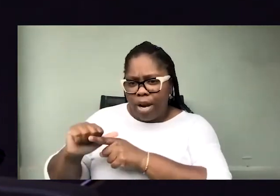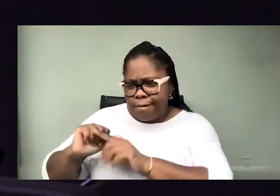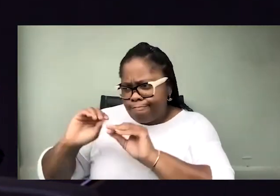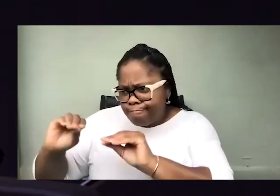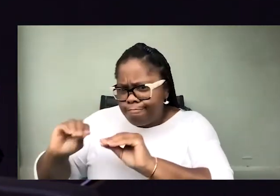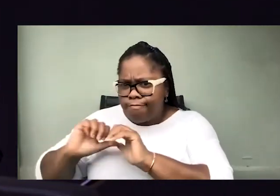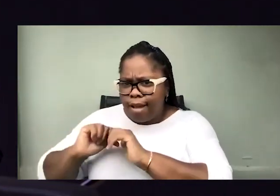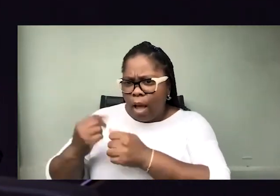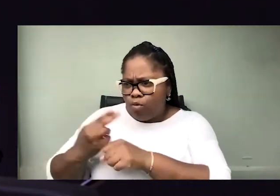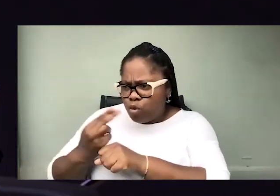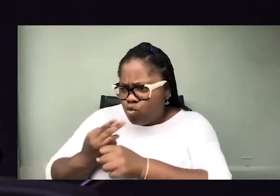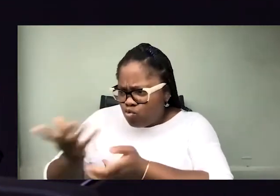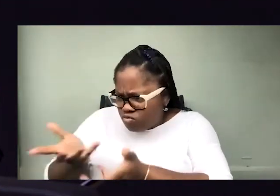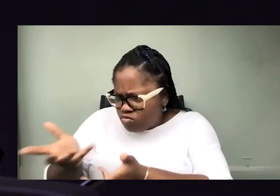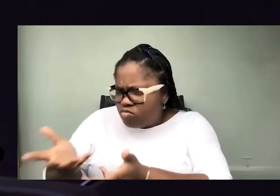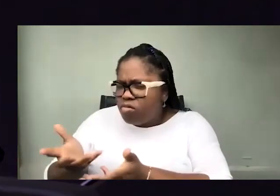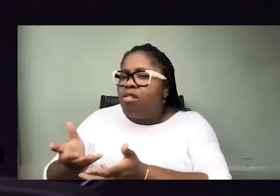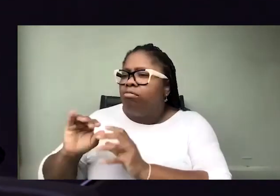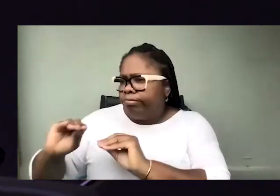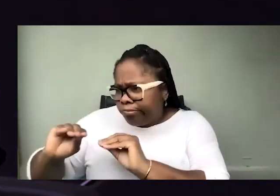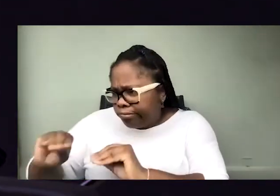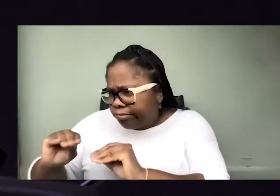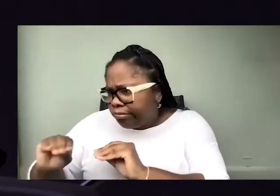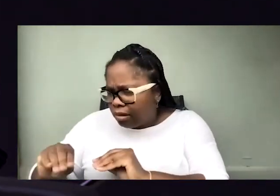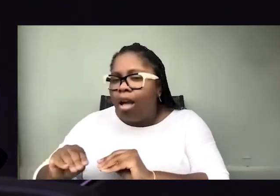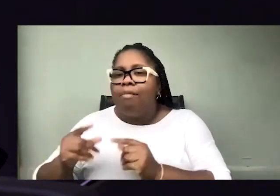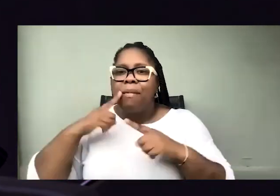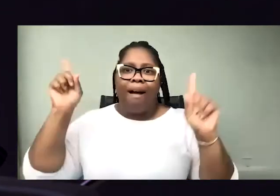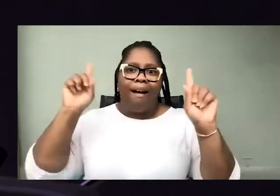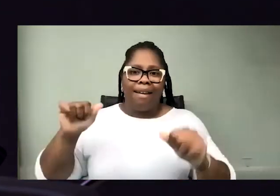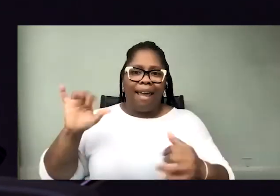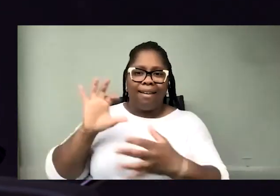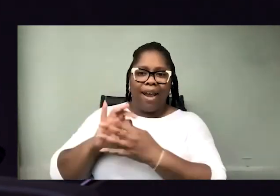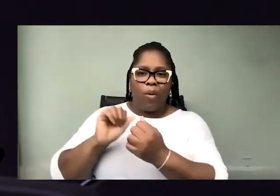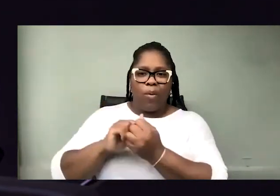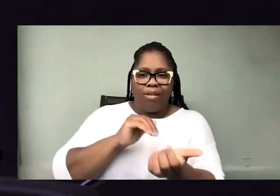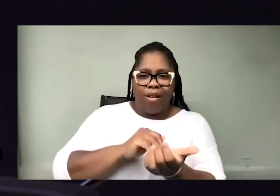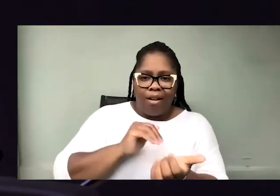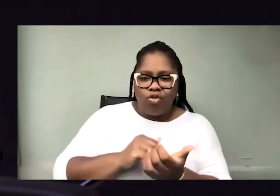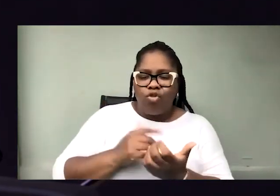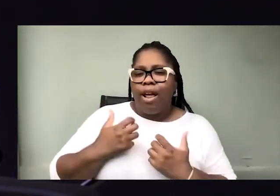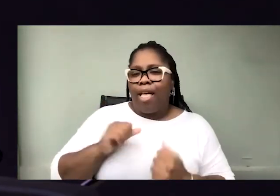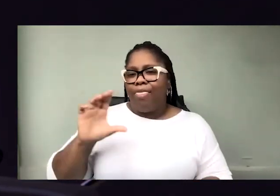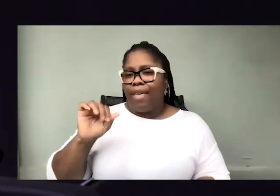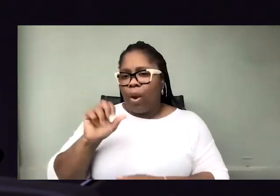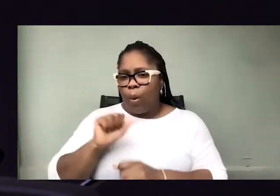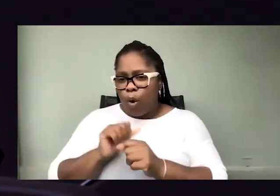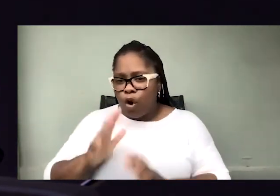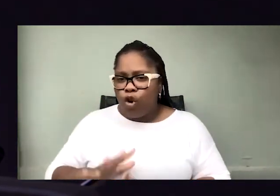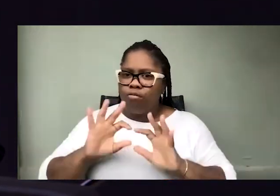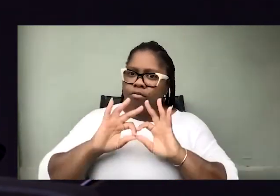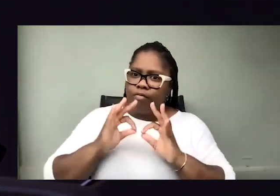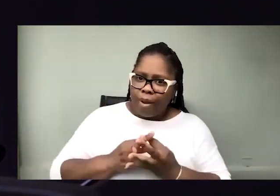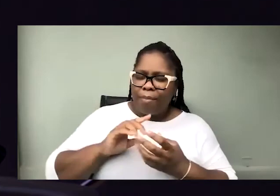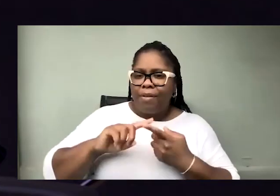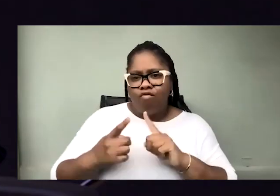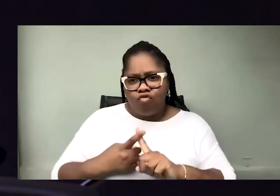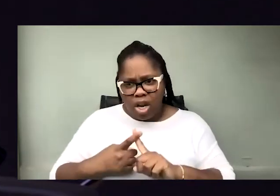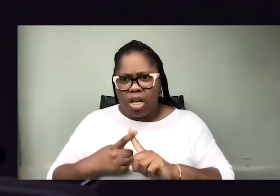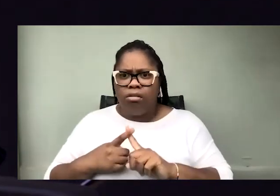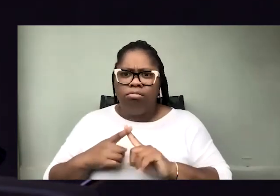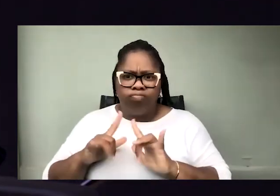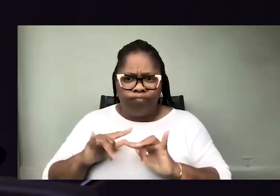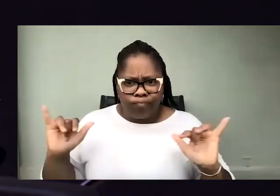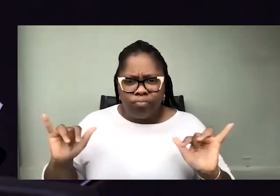these devices to connect with their doctors, their healthcare workers, their families, their friends. And